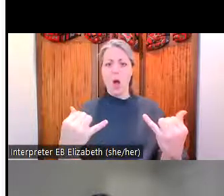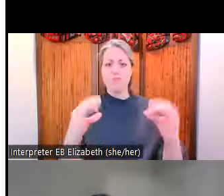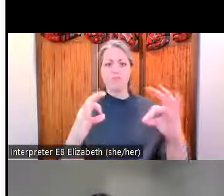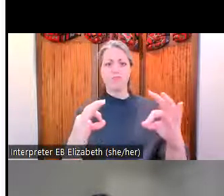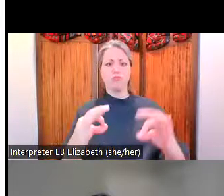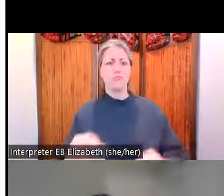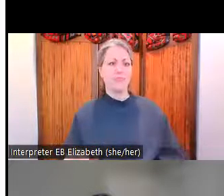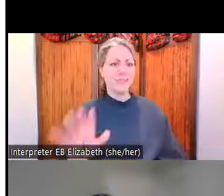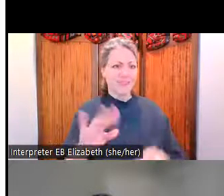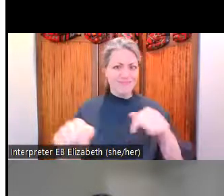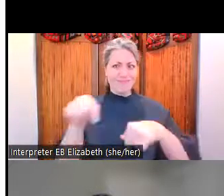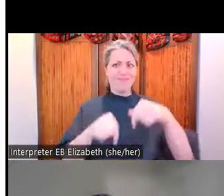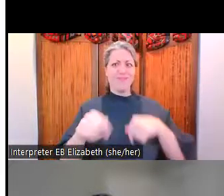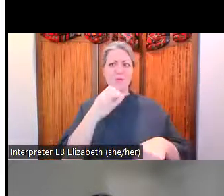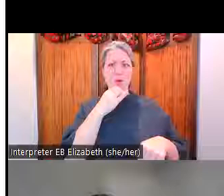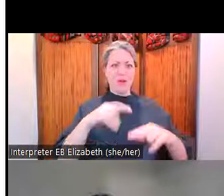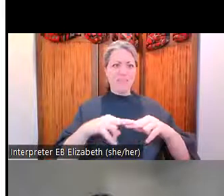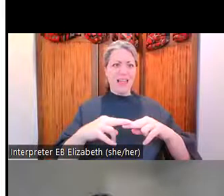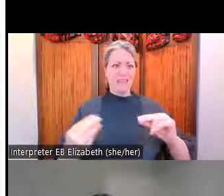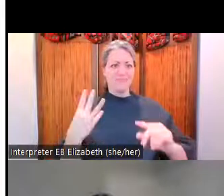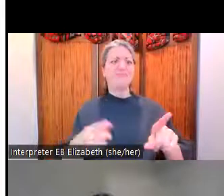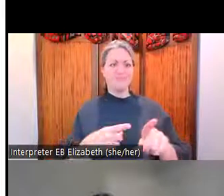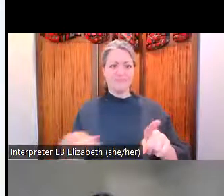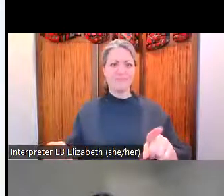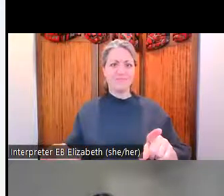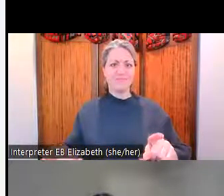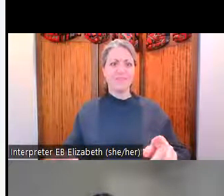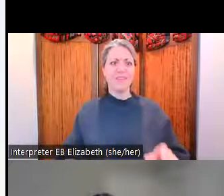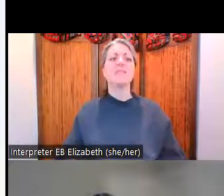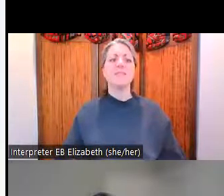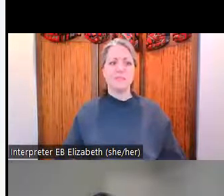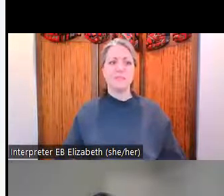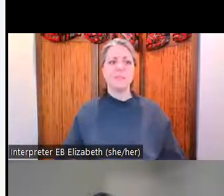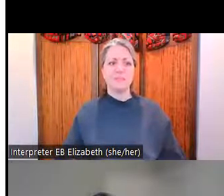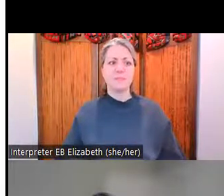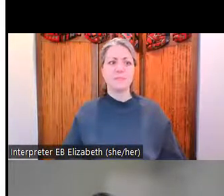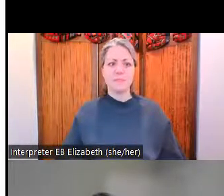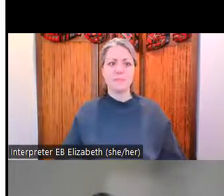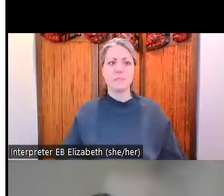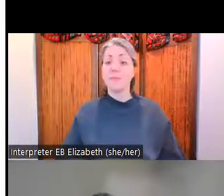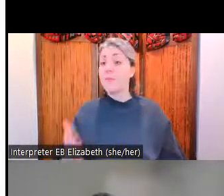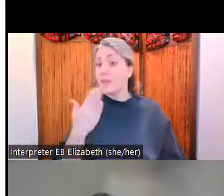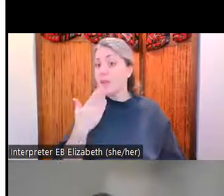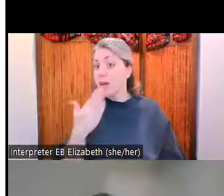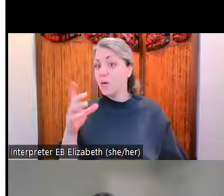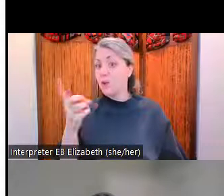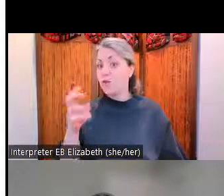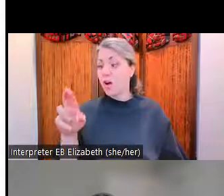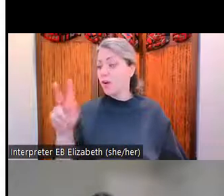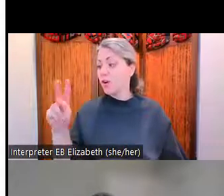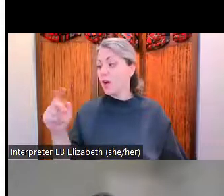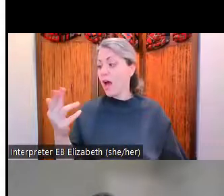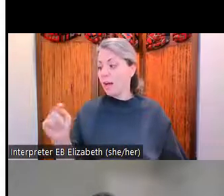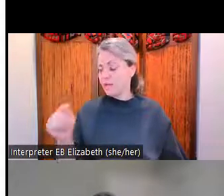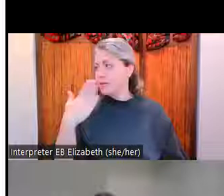wrong slide here. So we'll just get back to the beginning. All right, thank you very much, Dr. Knight. It's a pleasure to be here, and it's always